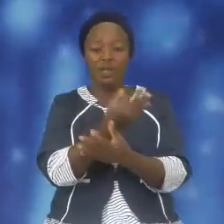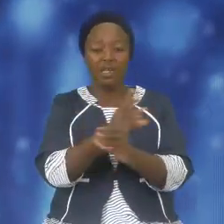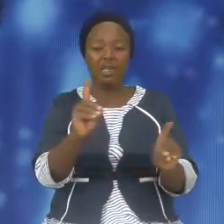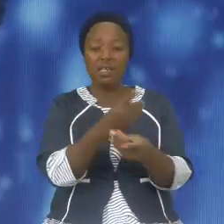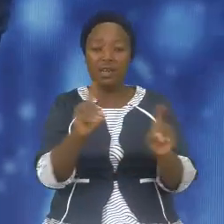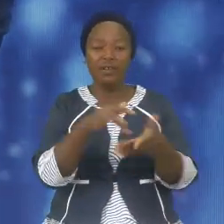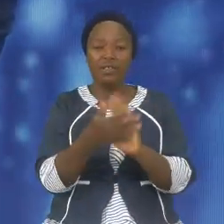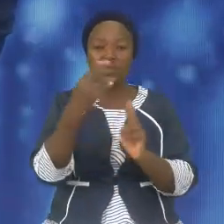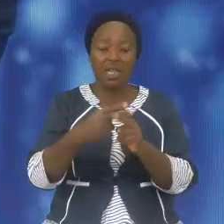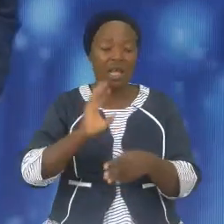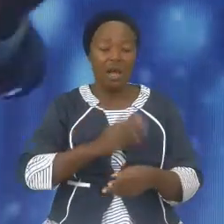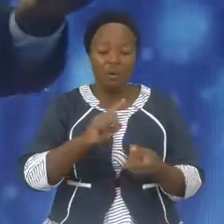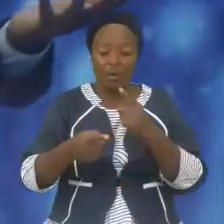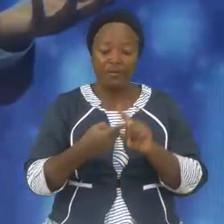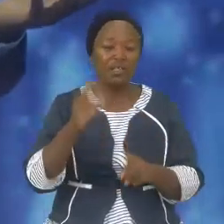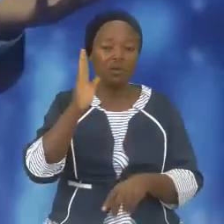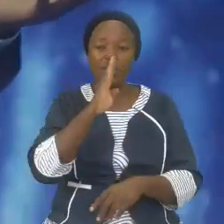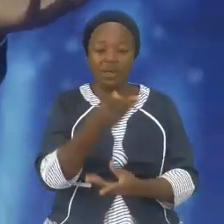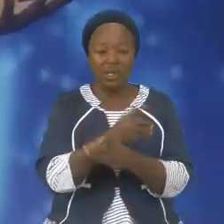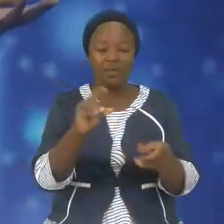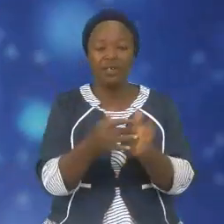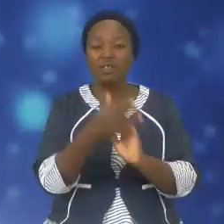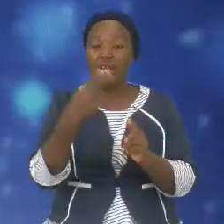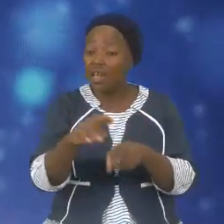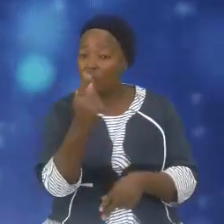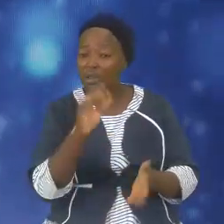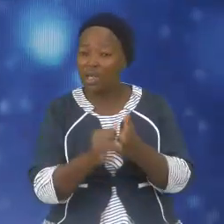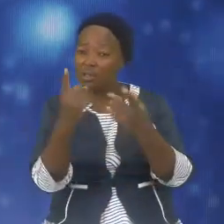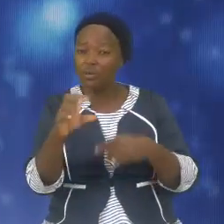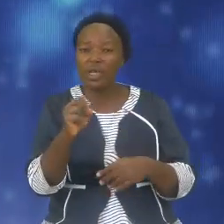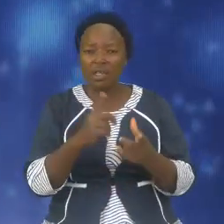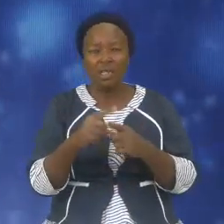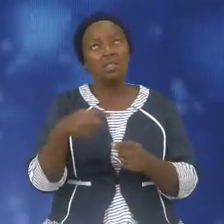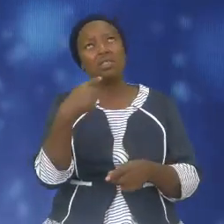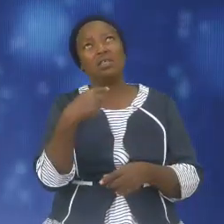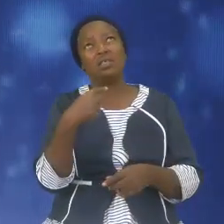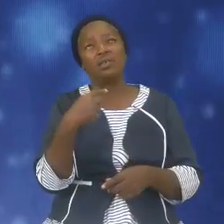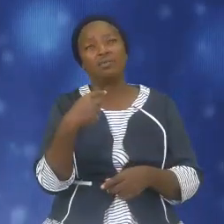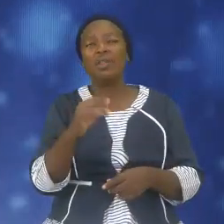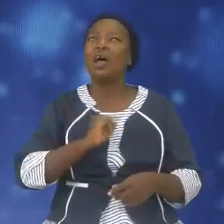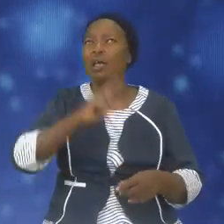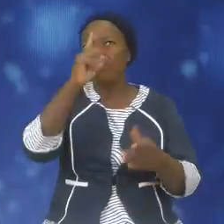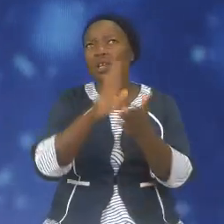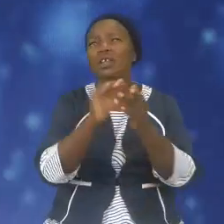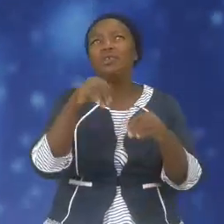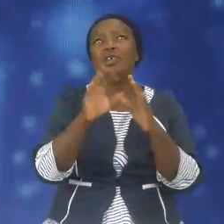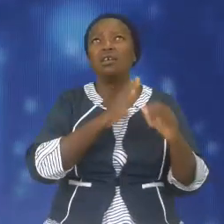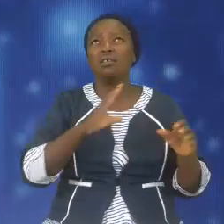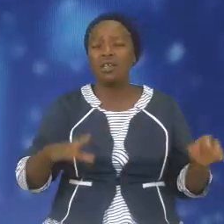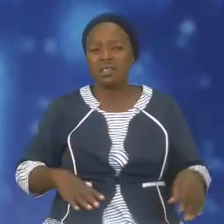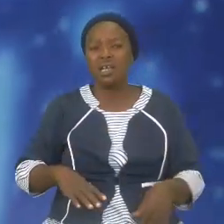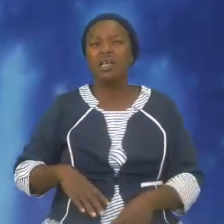our friends will be delivered, anyone that comes. And it says, I believe in Christ,